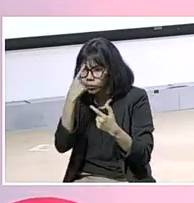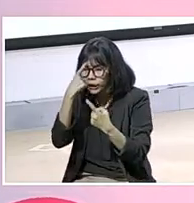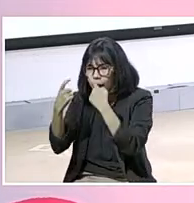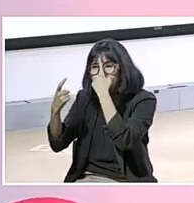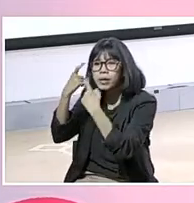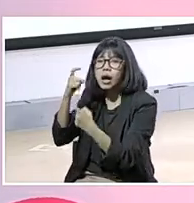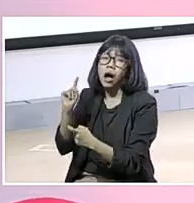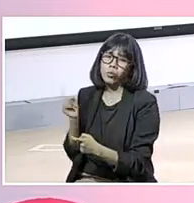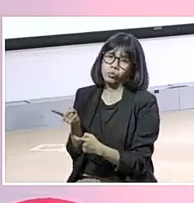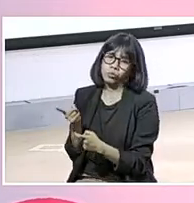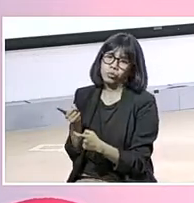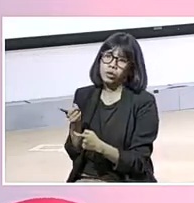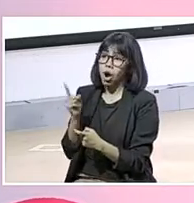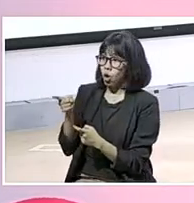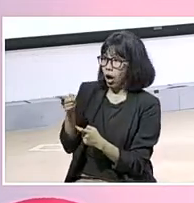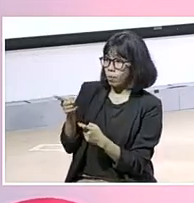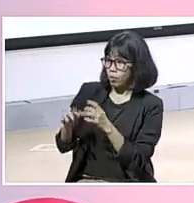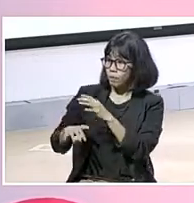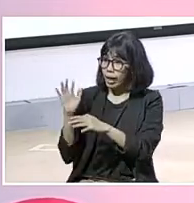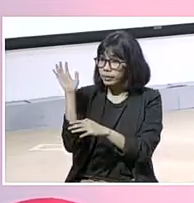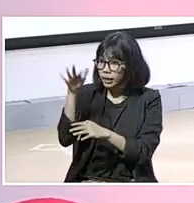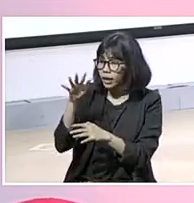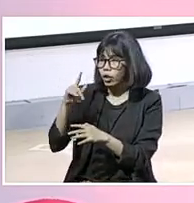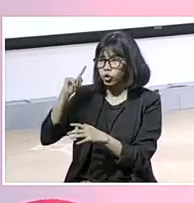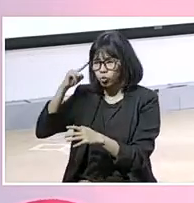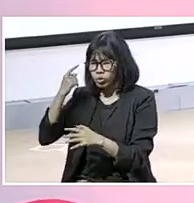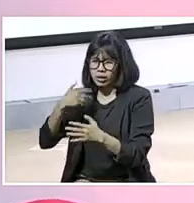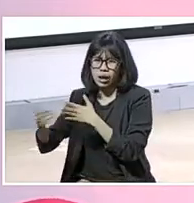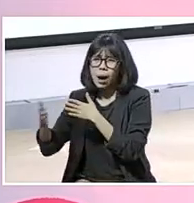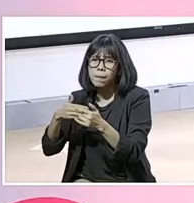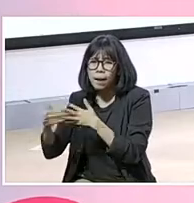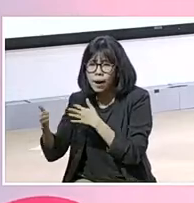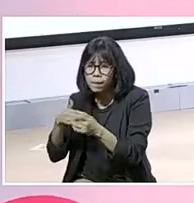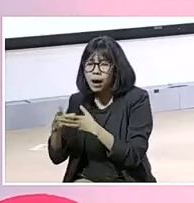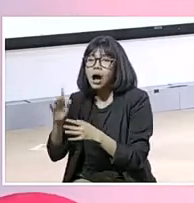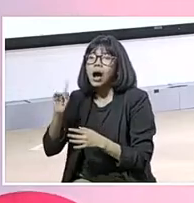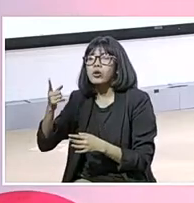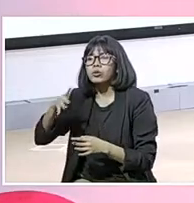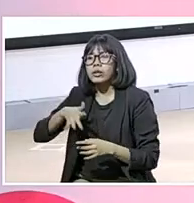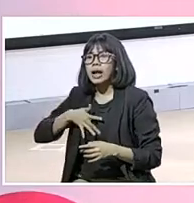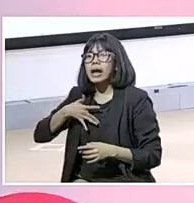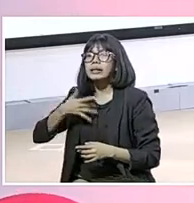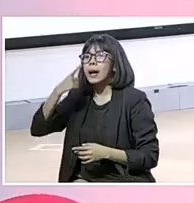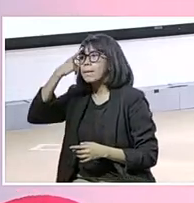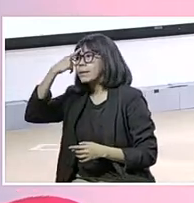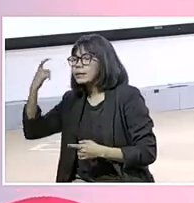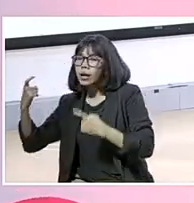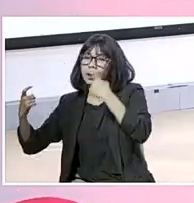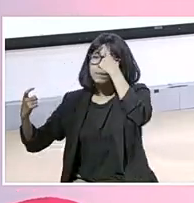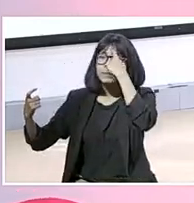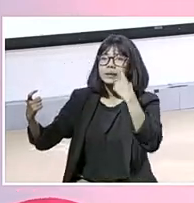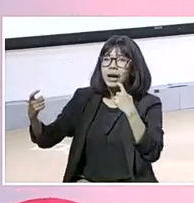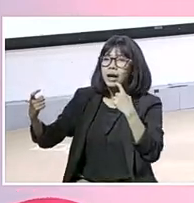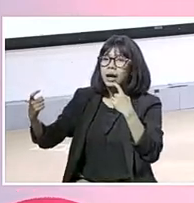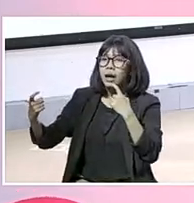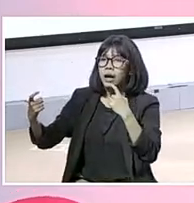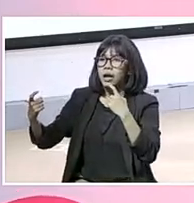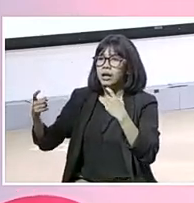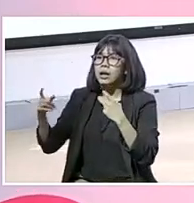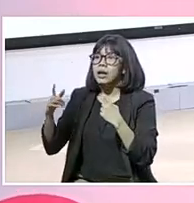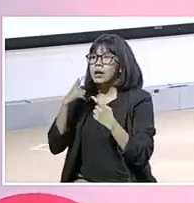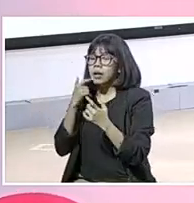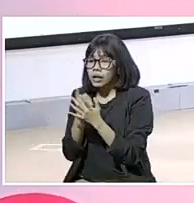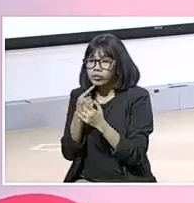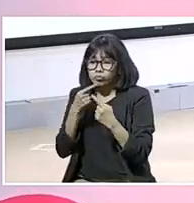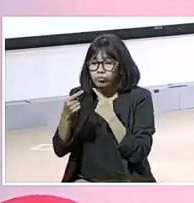basketball, you're deaf. You know, and I'm sure people have said that, but they didn't believe that, and they always fought. And Tamika Catchings is one of the